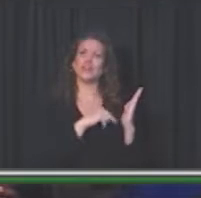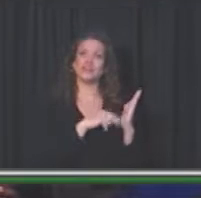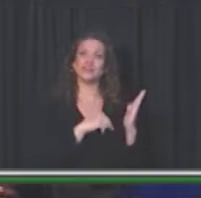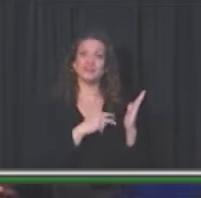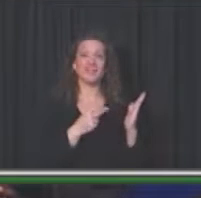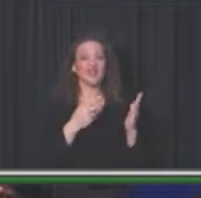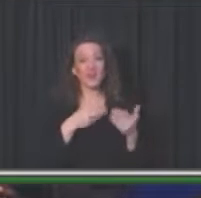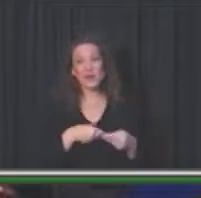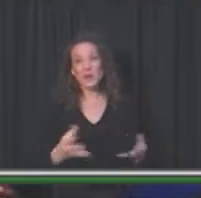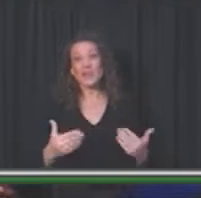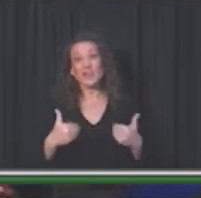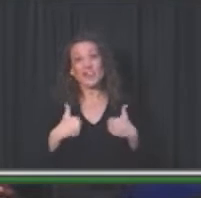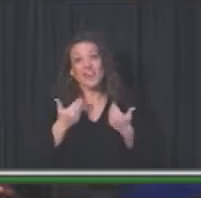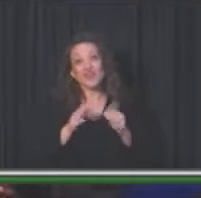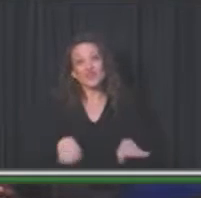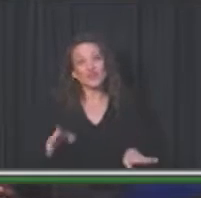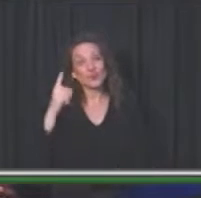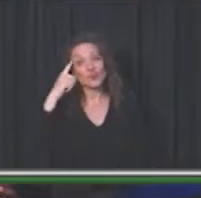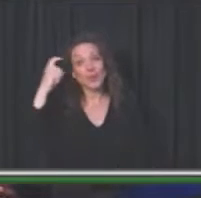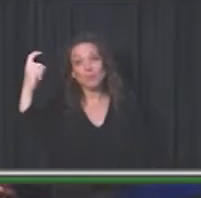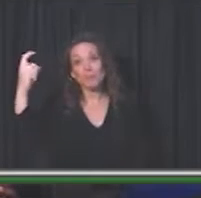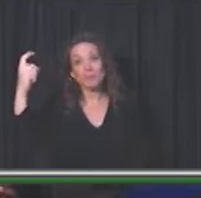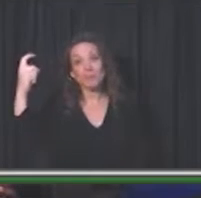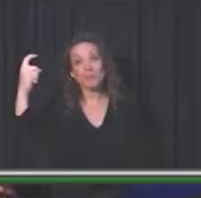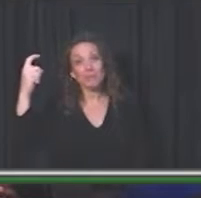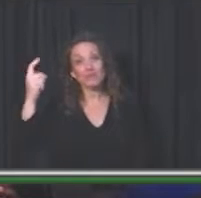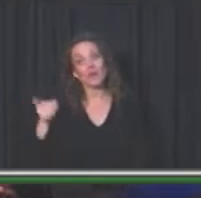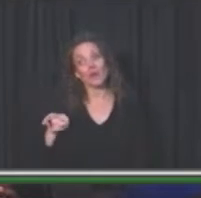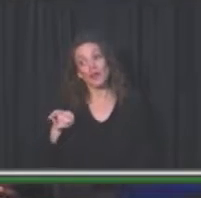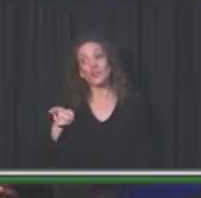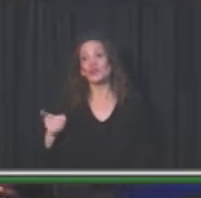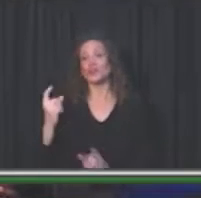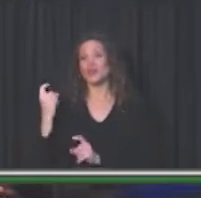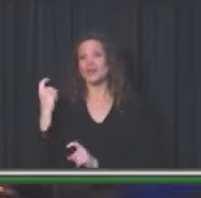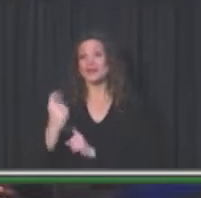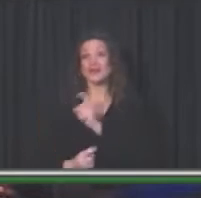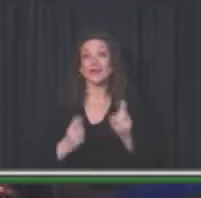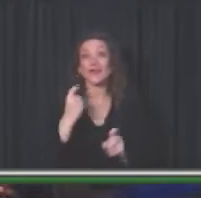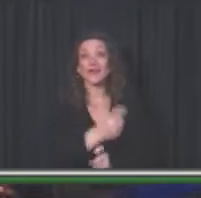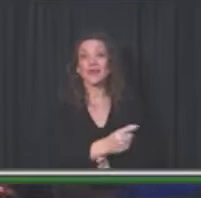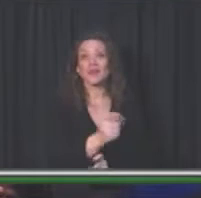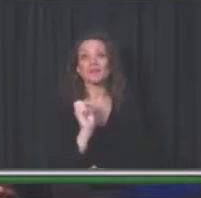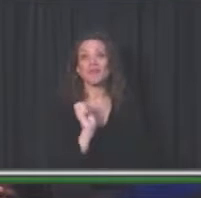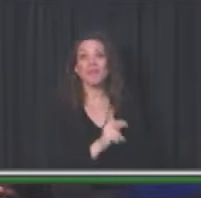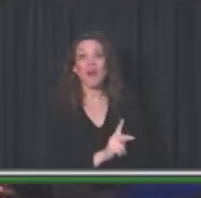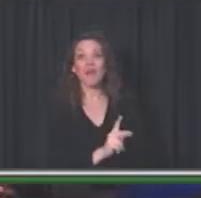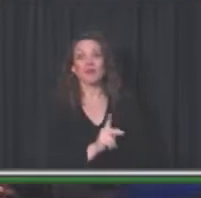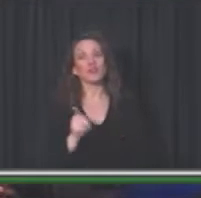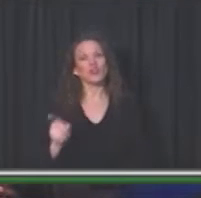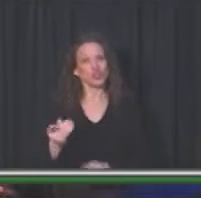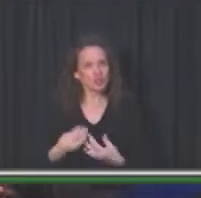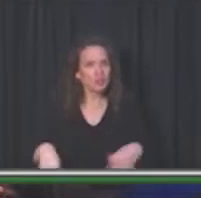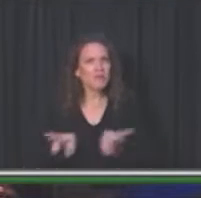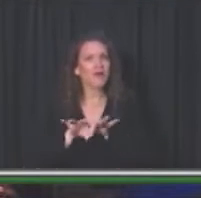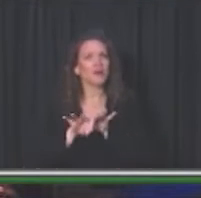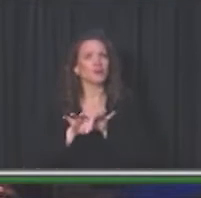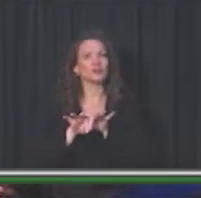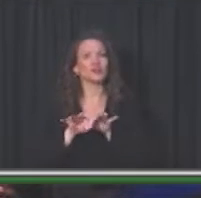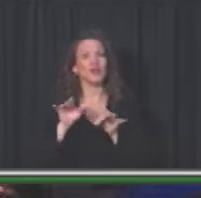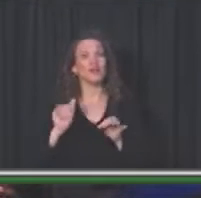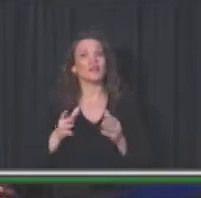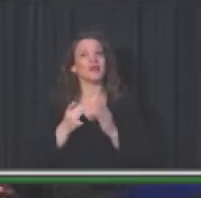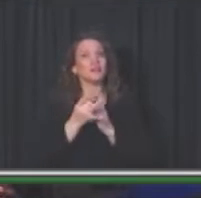have dreams. She gives back, and she matters, and that is leadership, service,